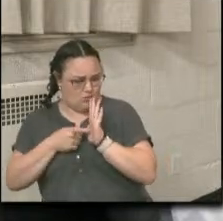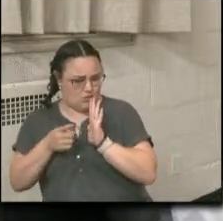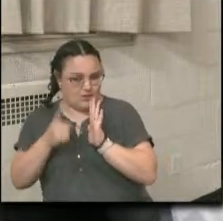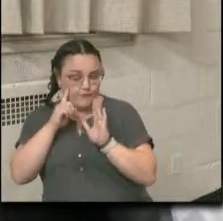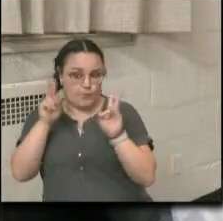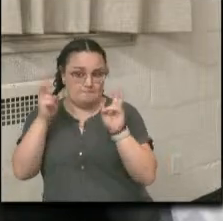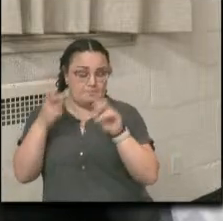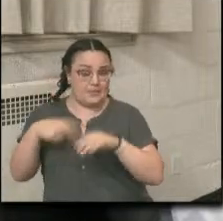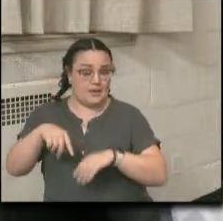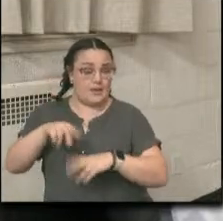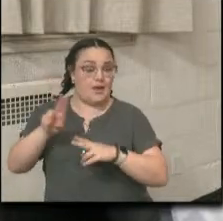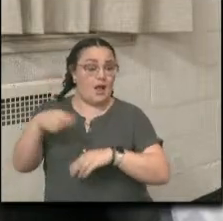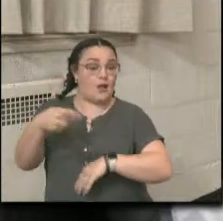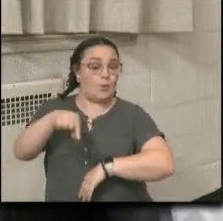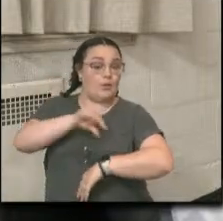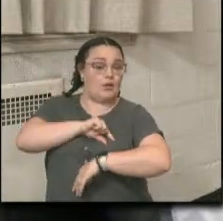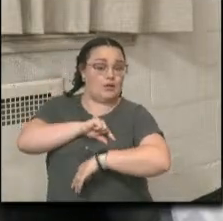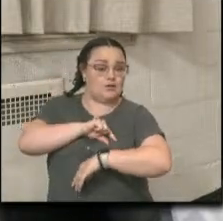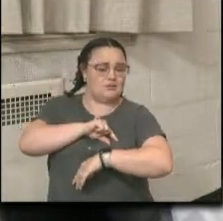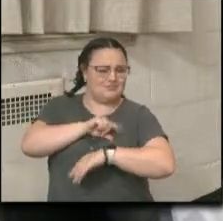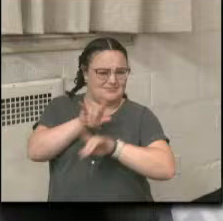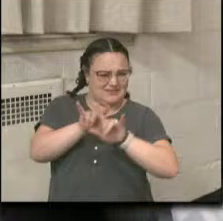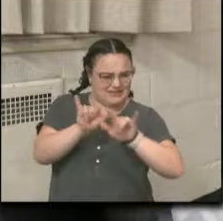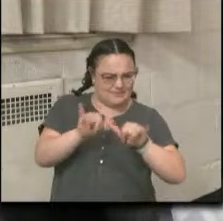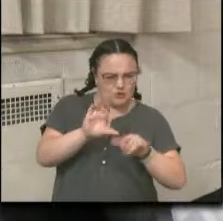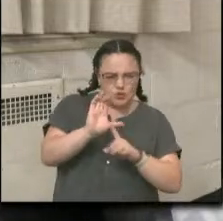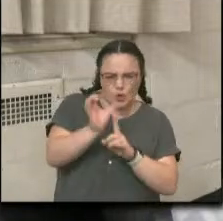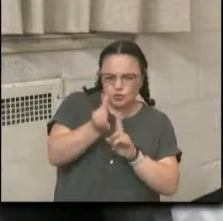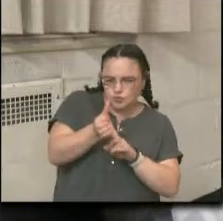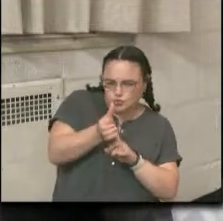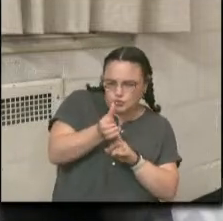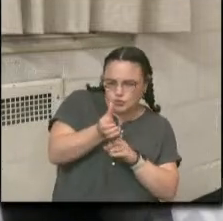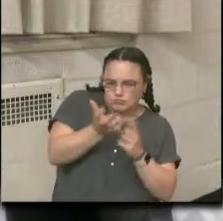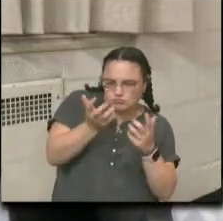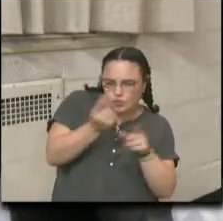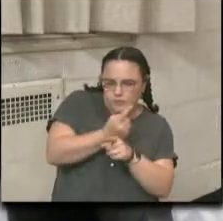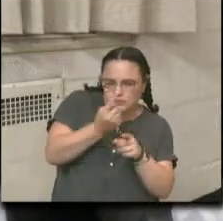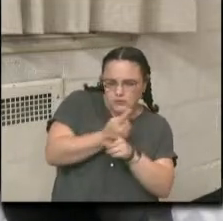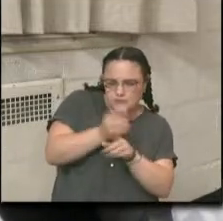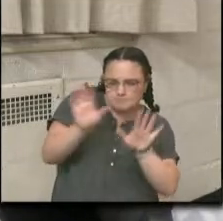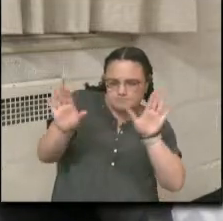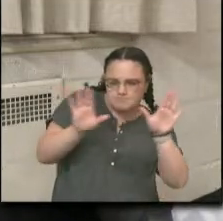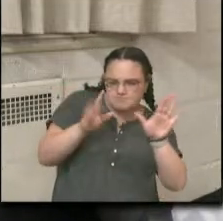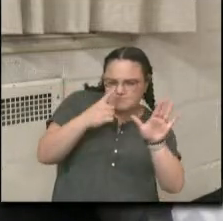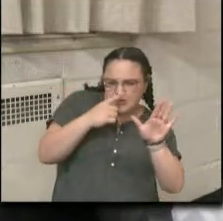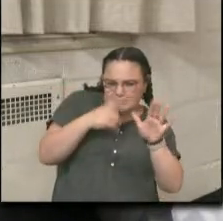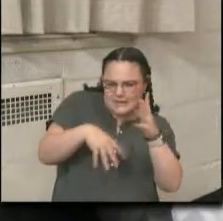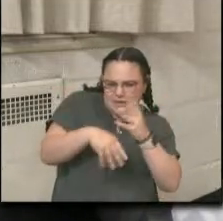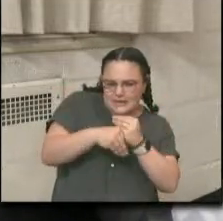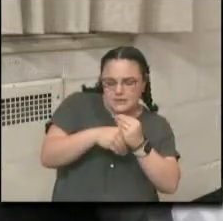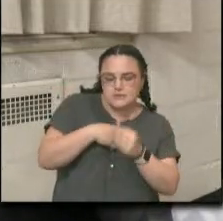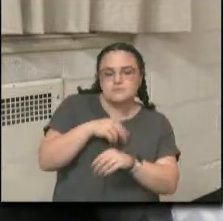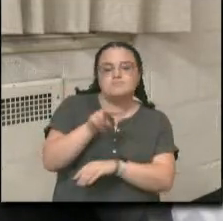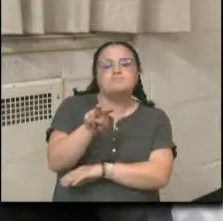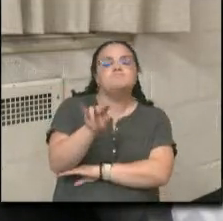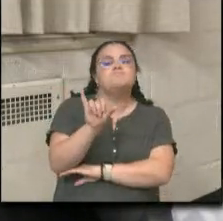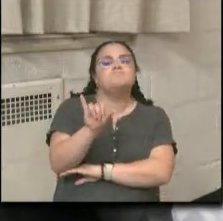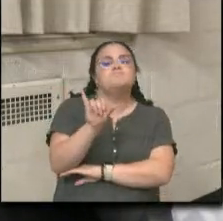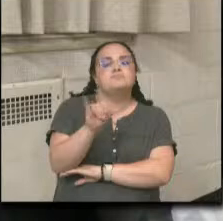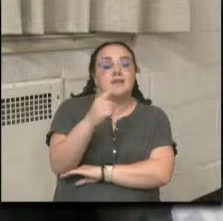quality instructional materials, but then also cultural responsiveness? I don't know if that can be added in here. I think you're directing that at